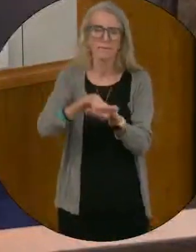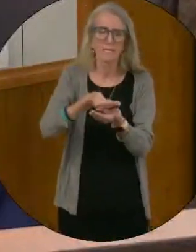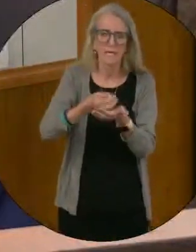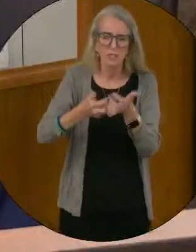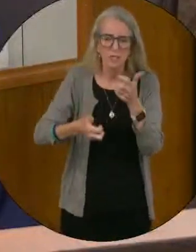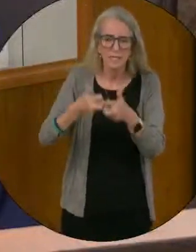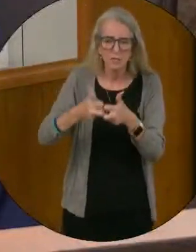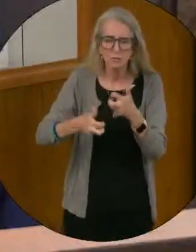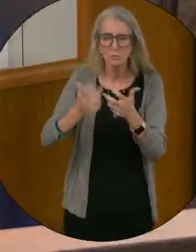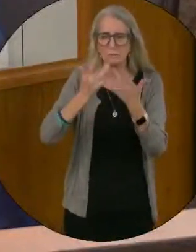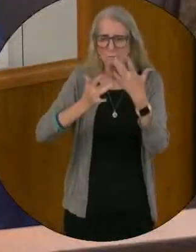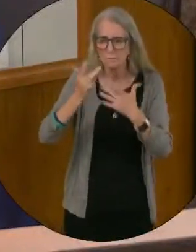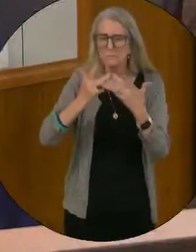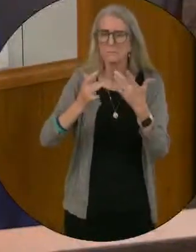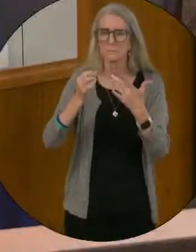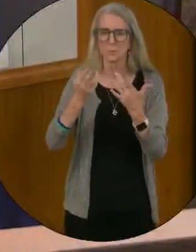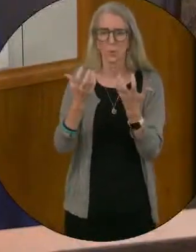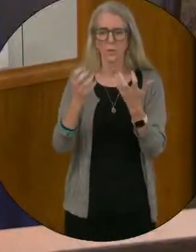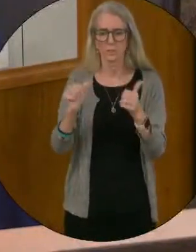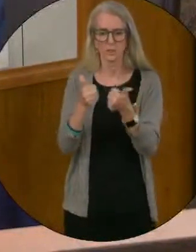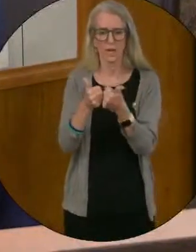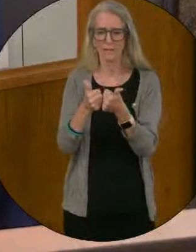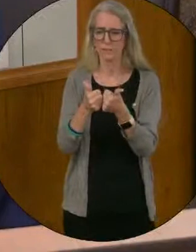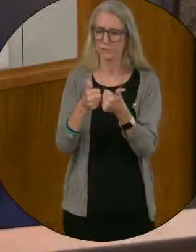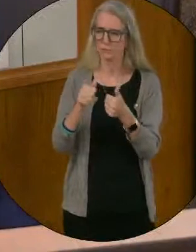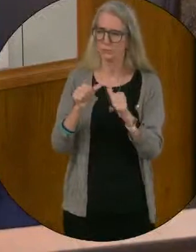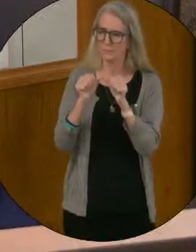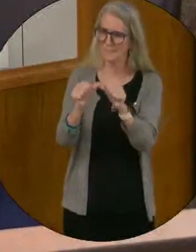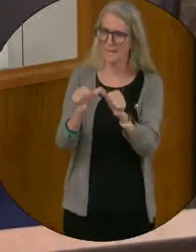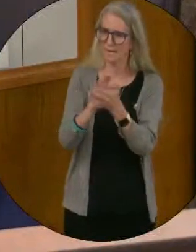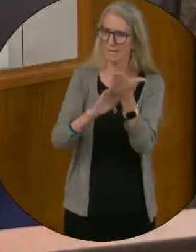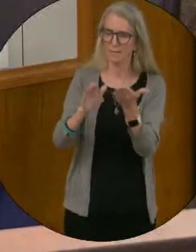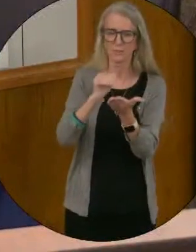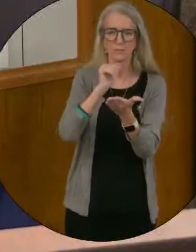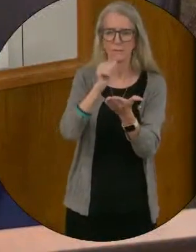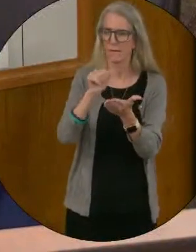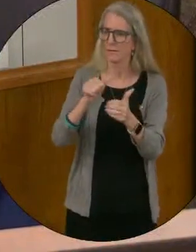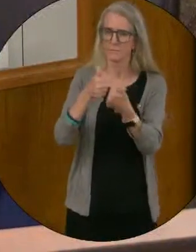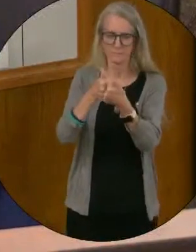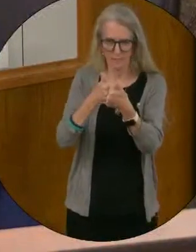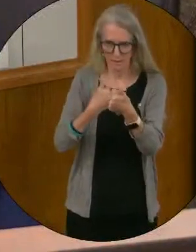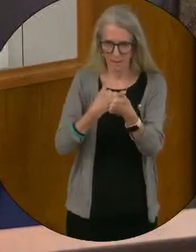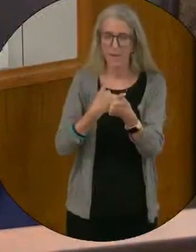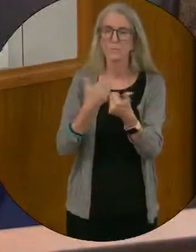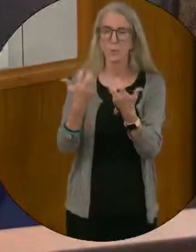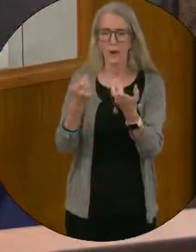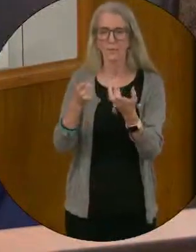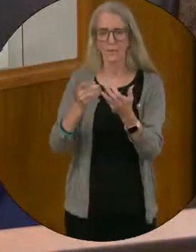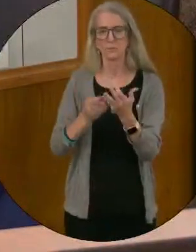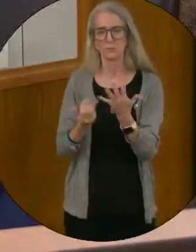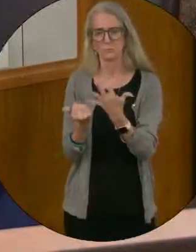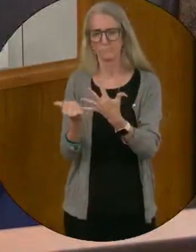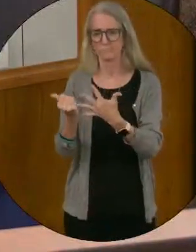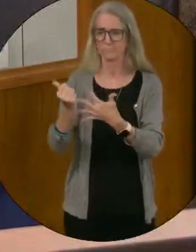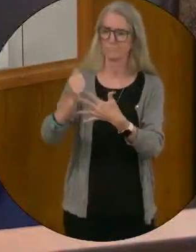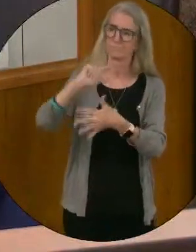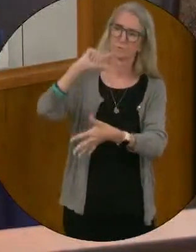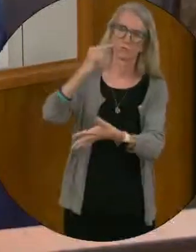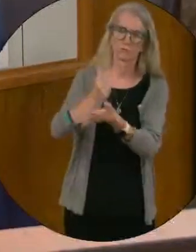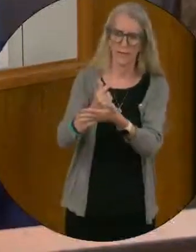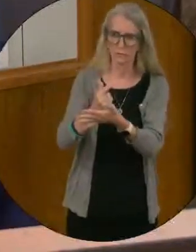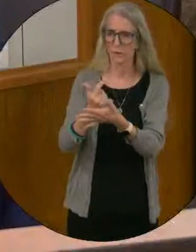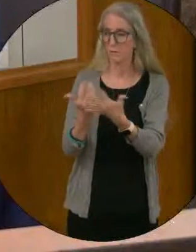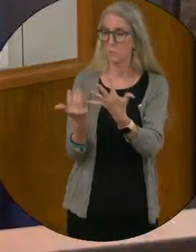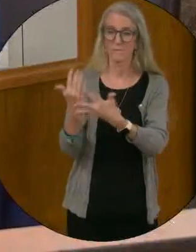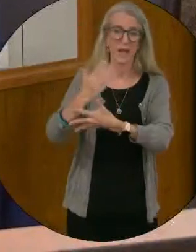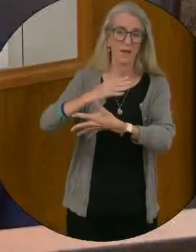to stay in college, because our goal is to make sure that when our kids go to college is that they graduate in 4 years, on even 5